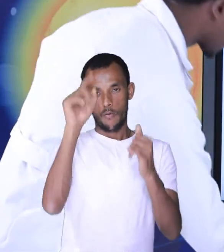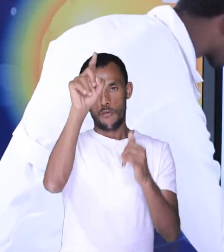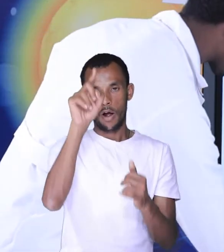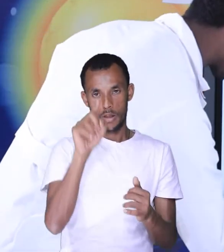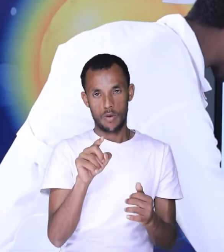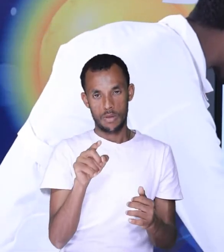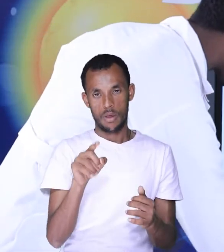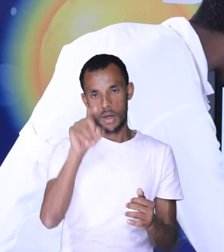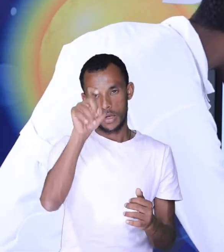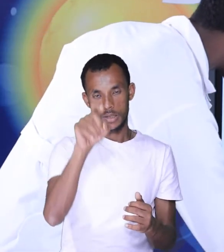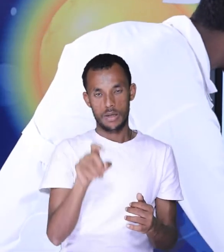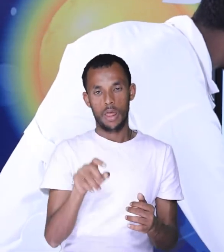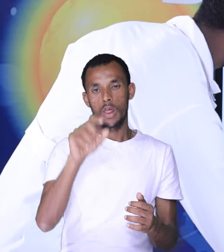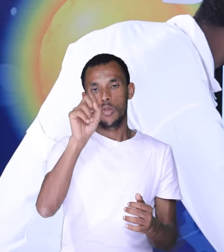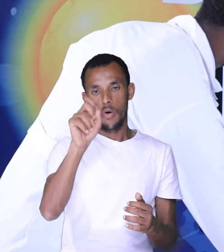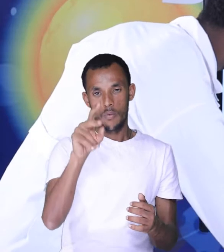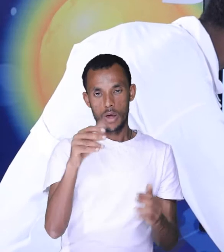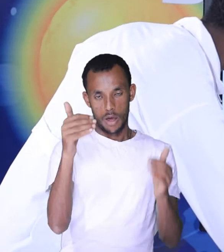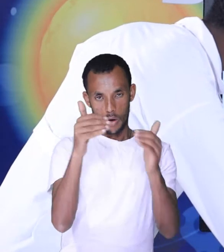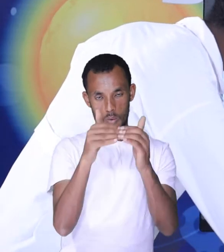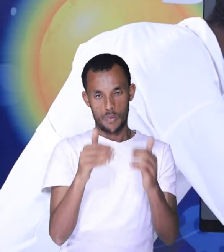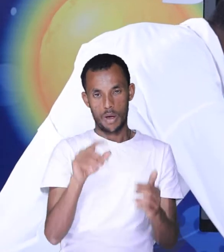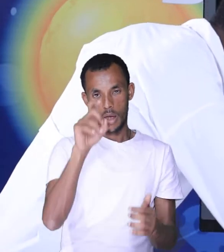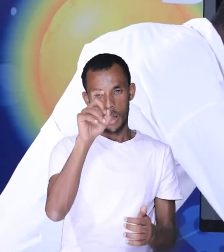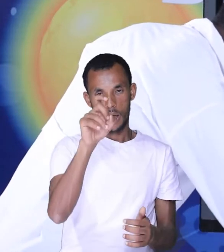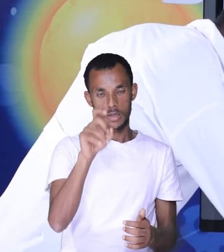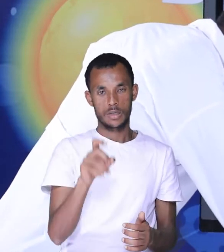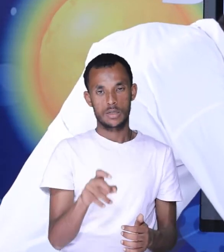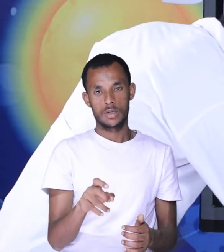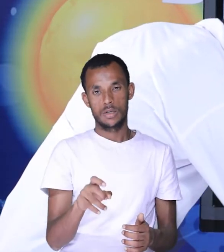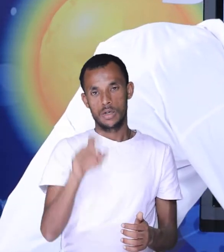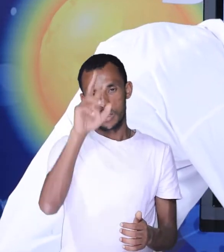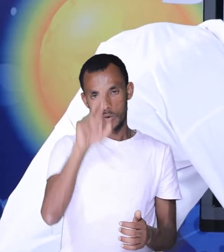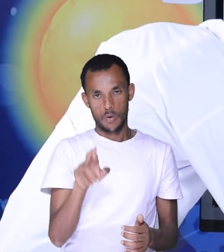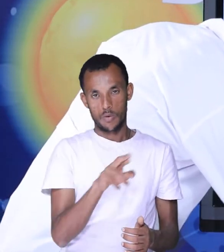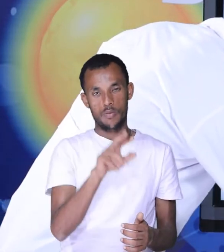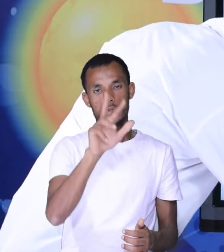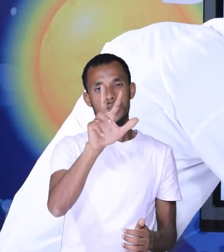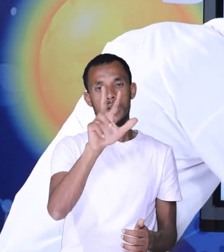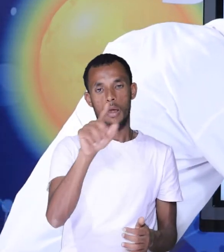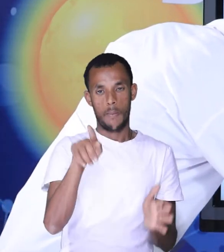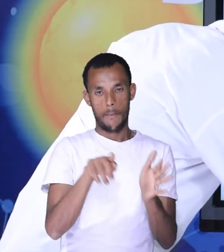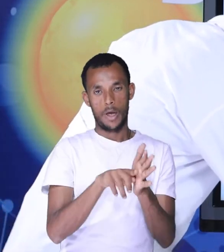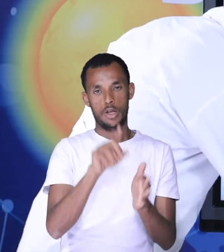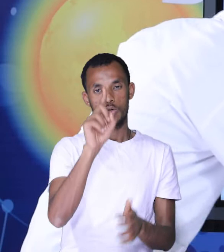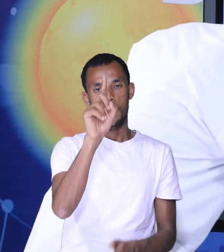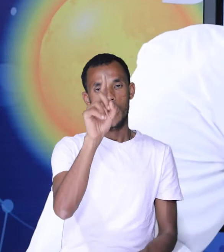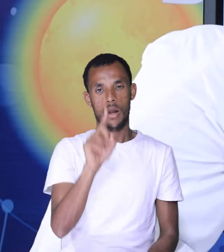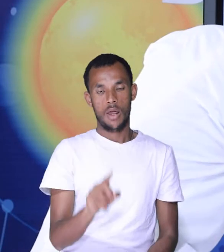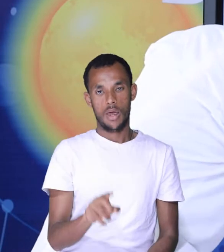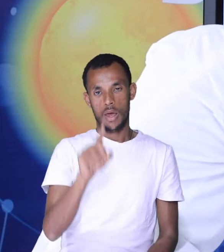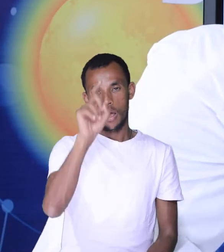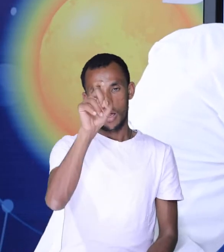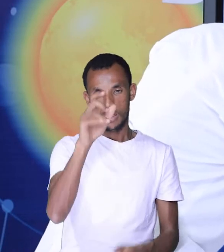x, 12 then equals to x then the square root of 3 minus 1. So